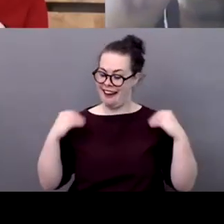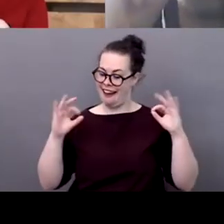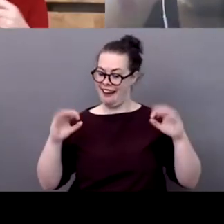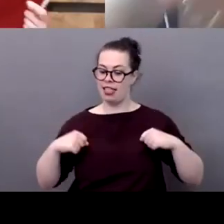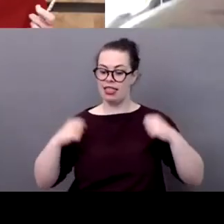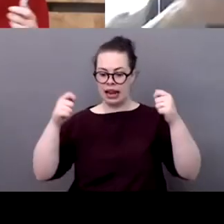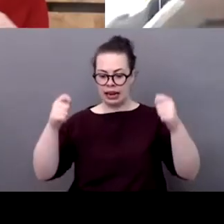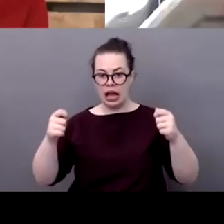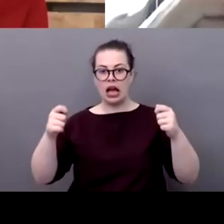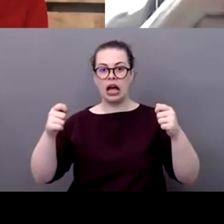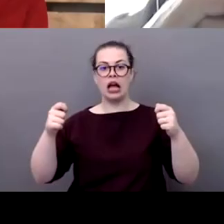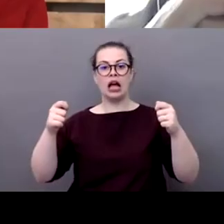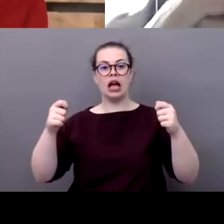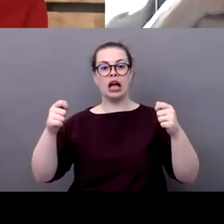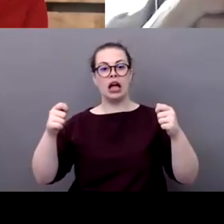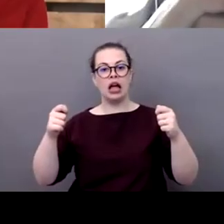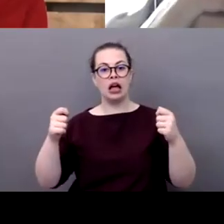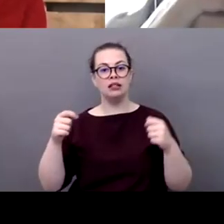actually working